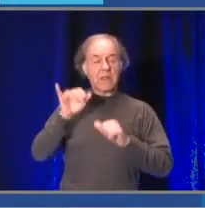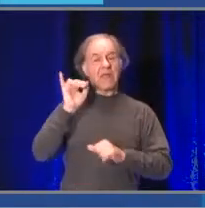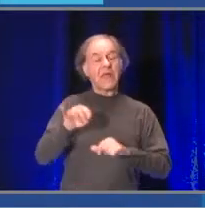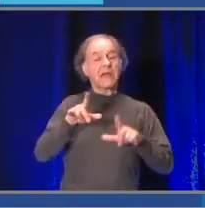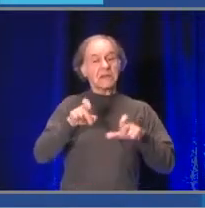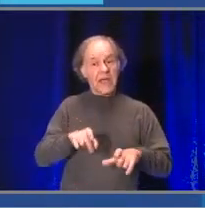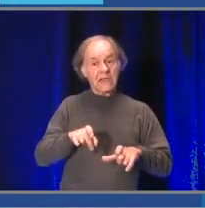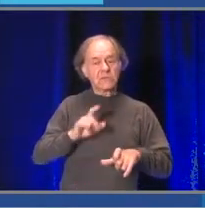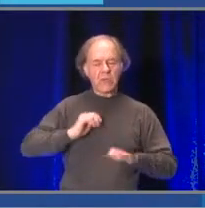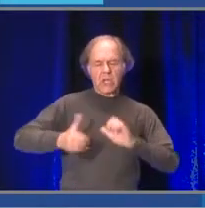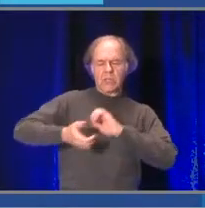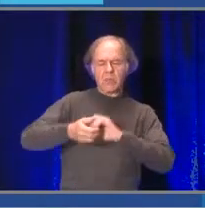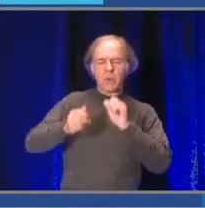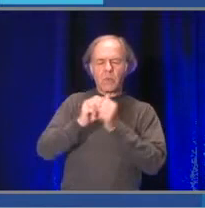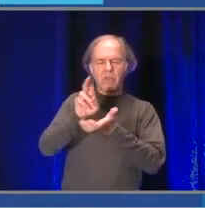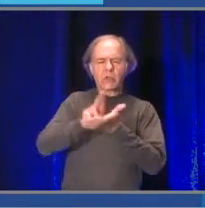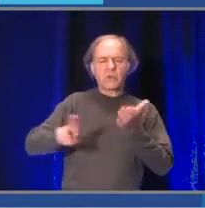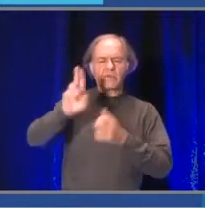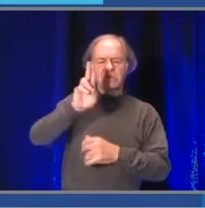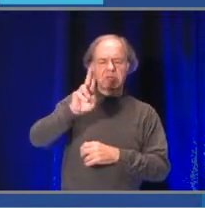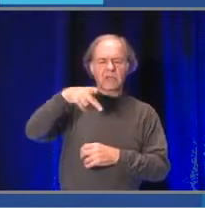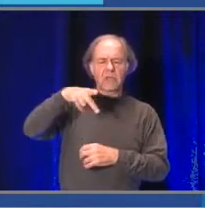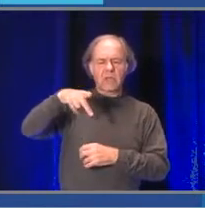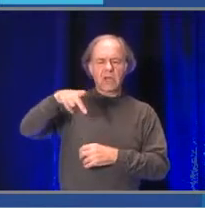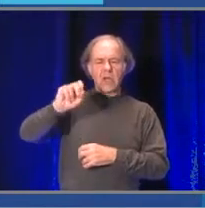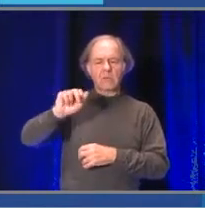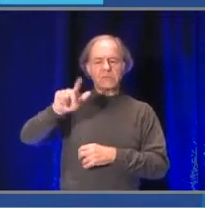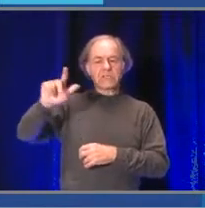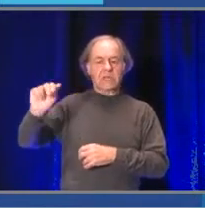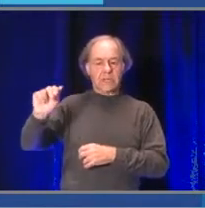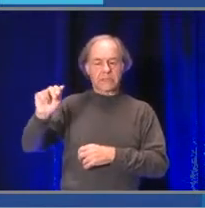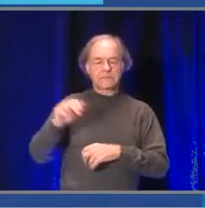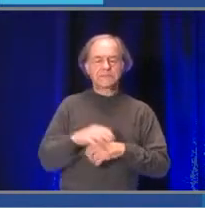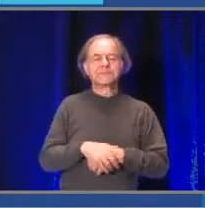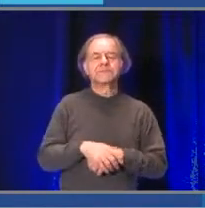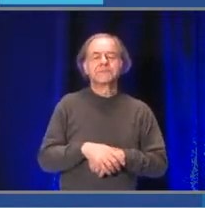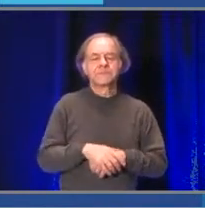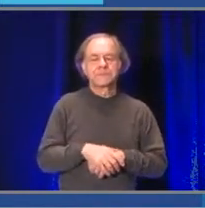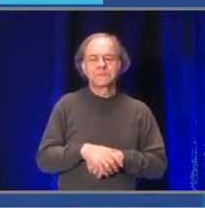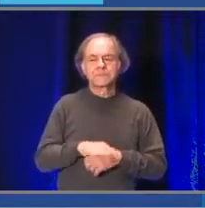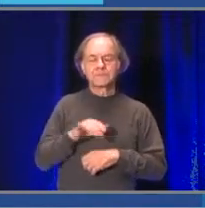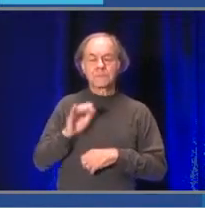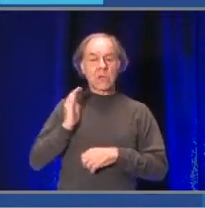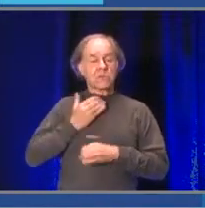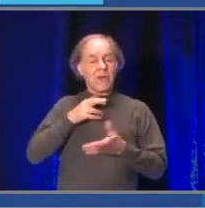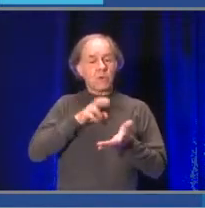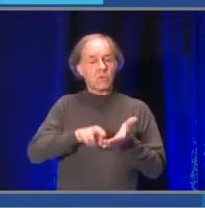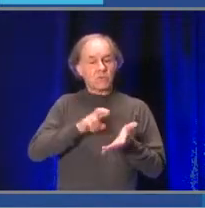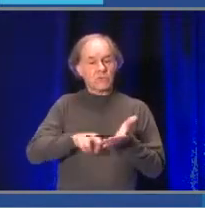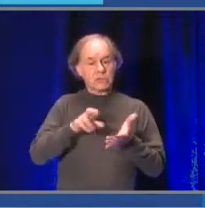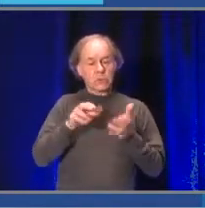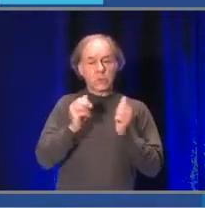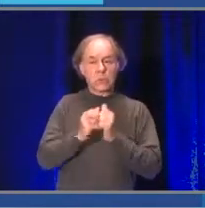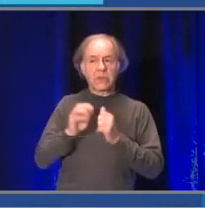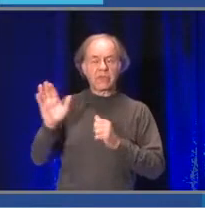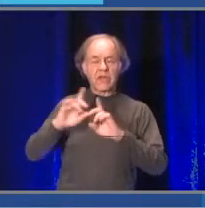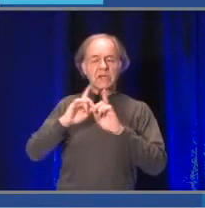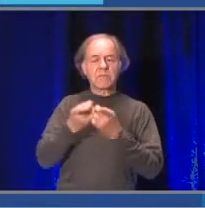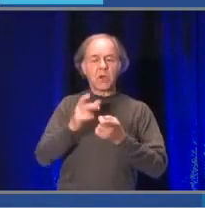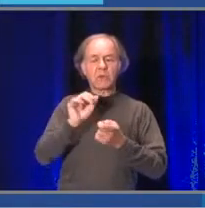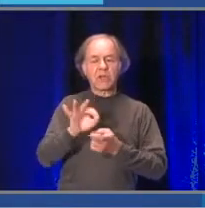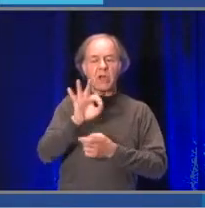designed by a collaborator at Uppsala University. So what is the study that we have established with the Department of